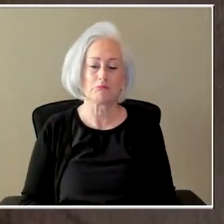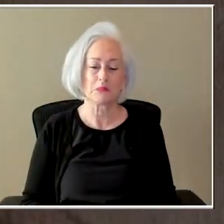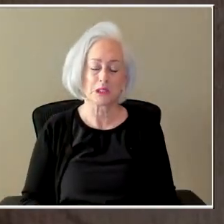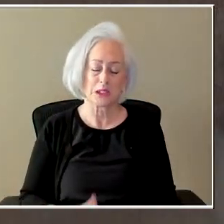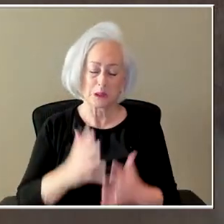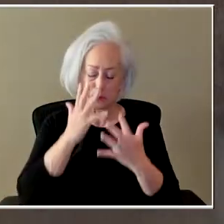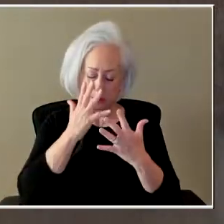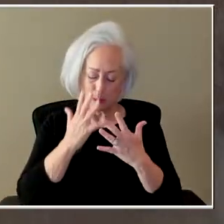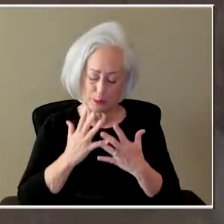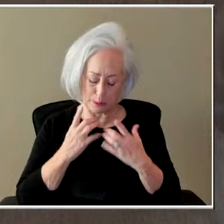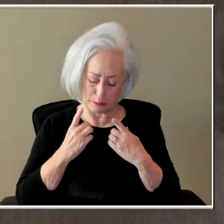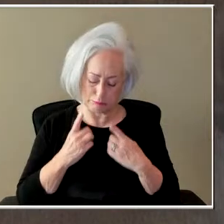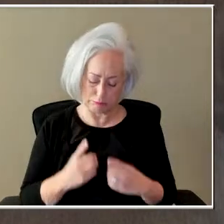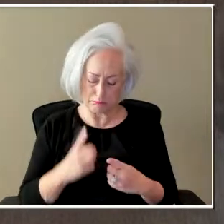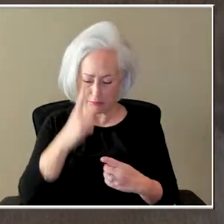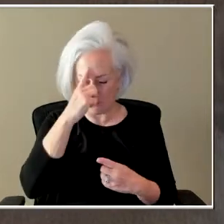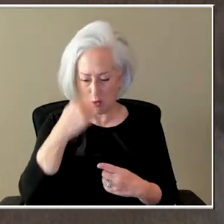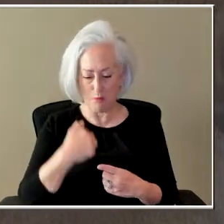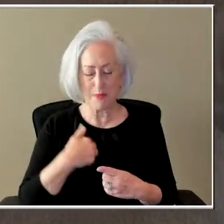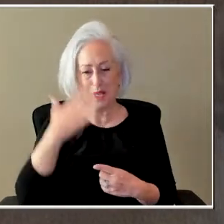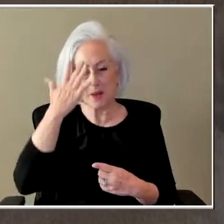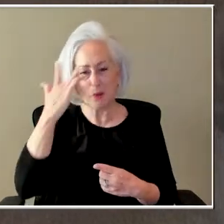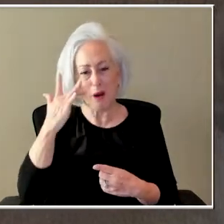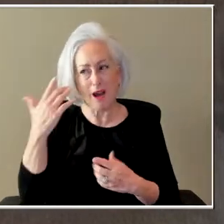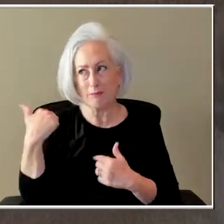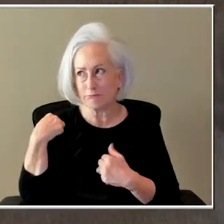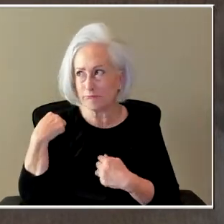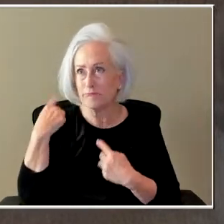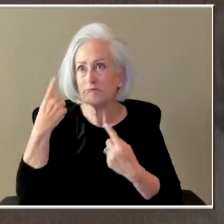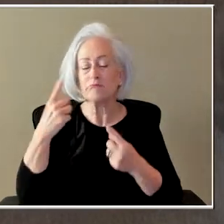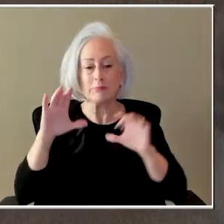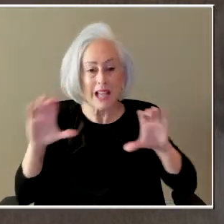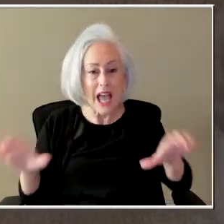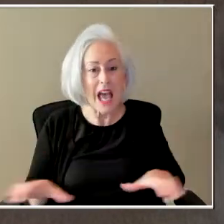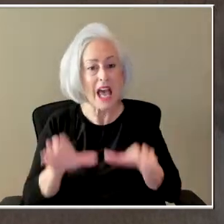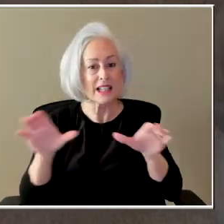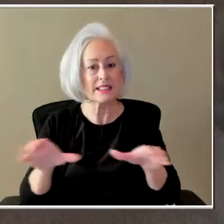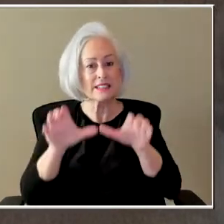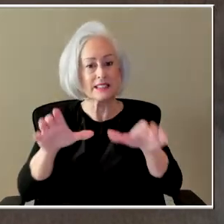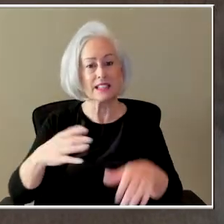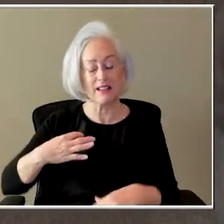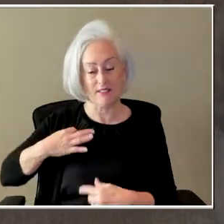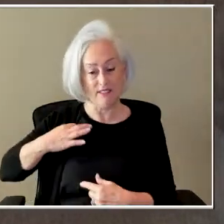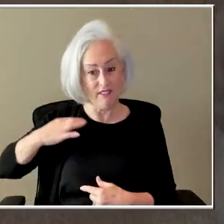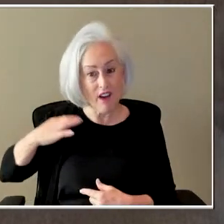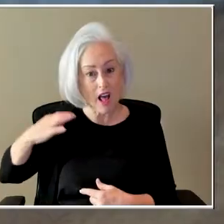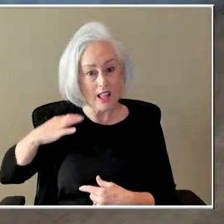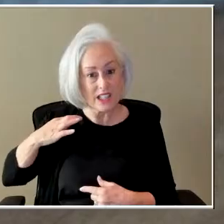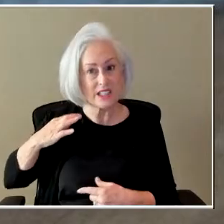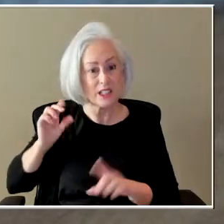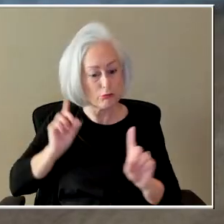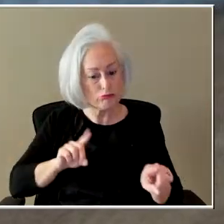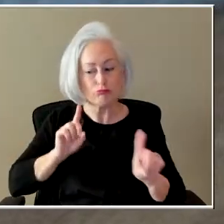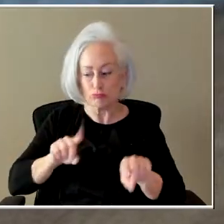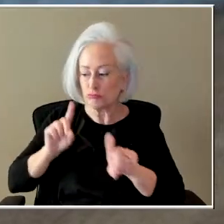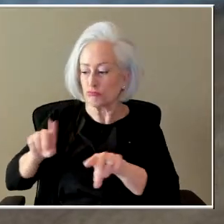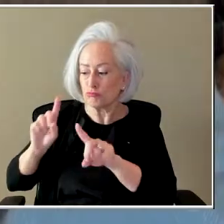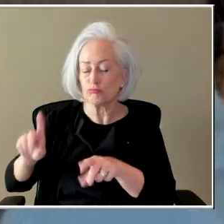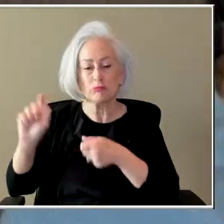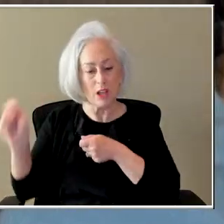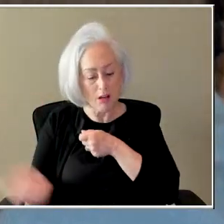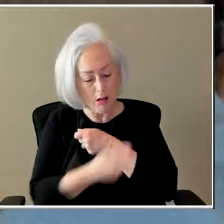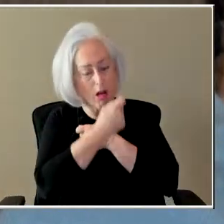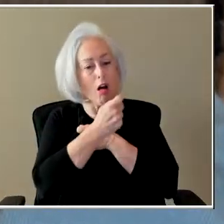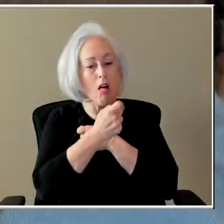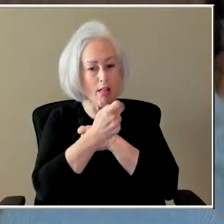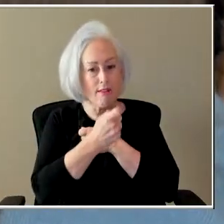so active, did a lot of volunteer work as well as golfing. Her balance was fading